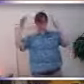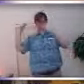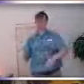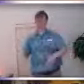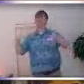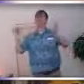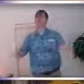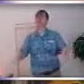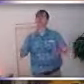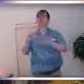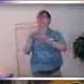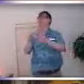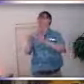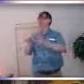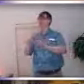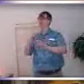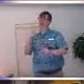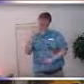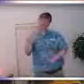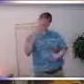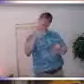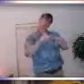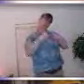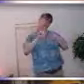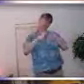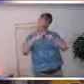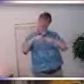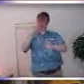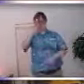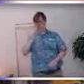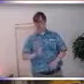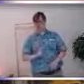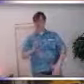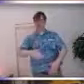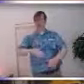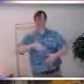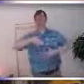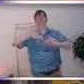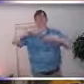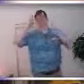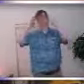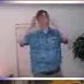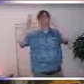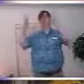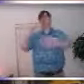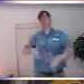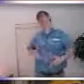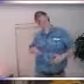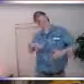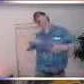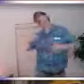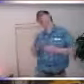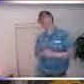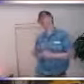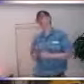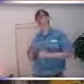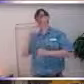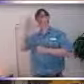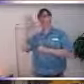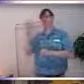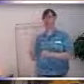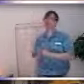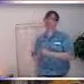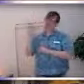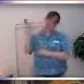thing. You can change your reality by having a joyful intention. Joy pops up. Oh, I didn't